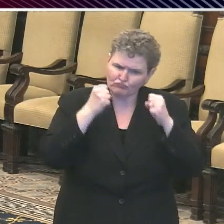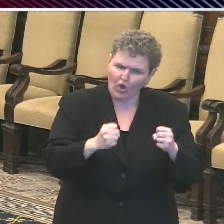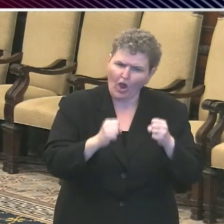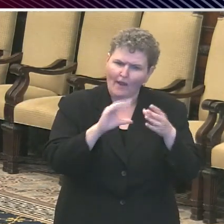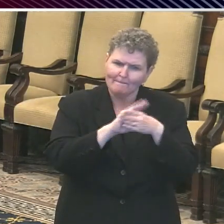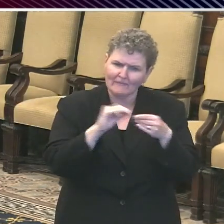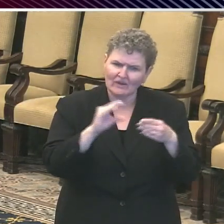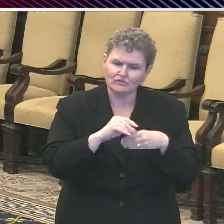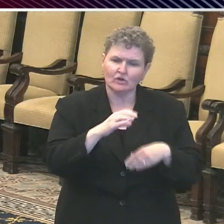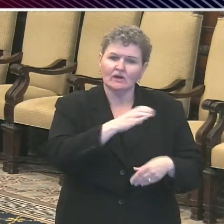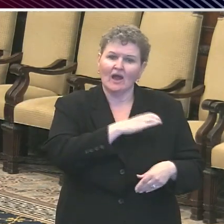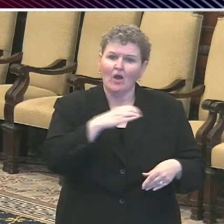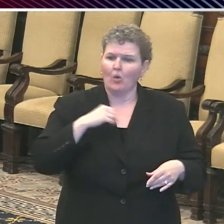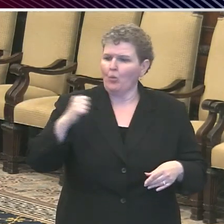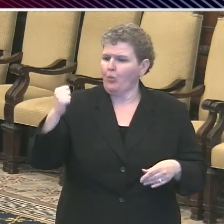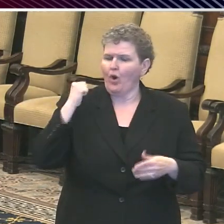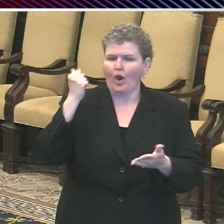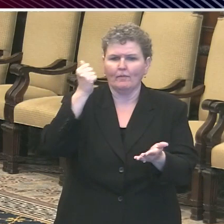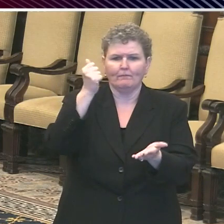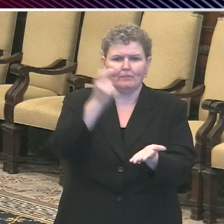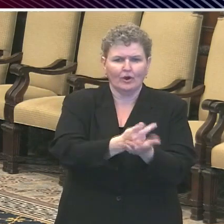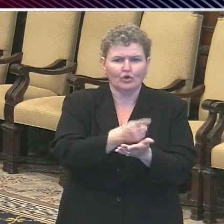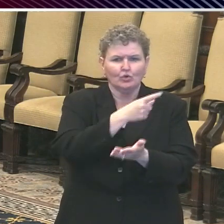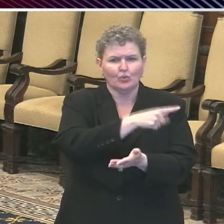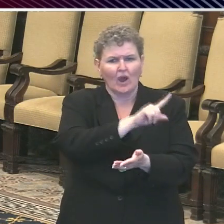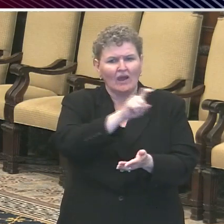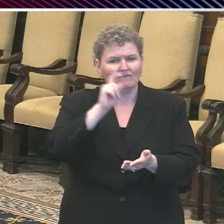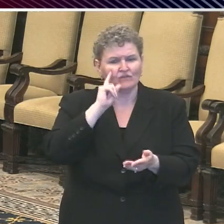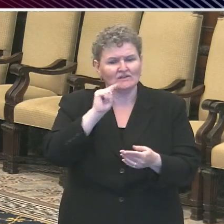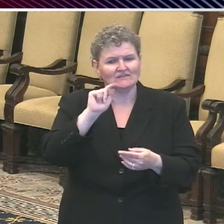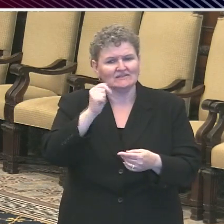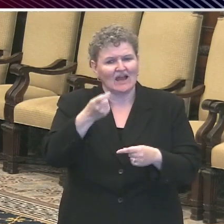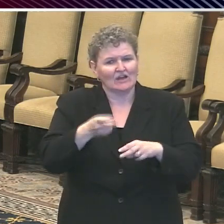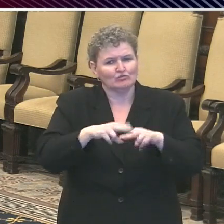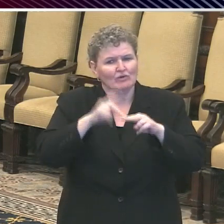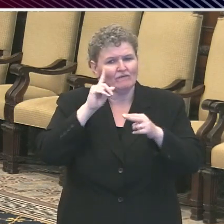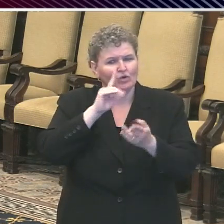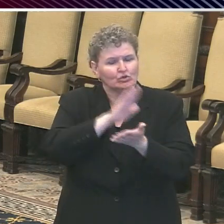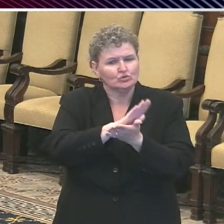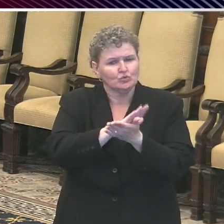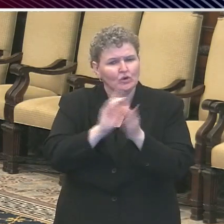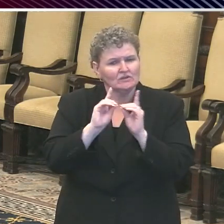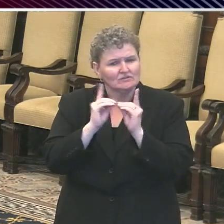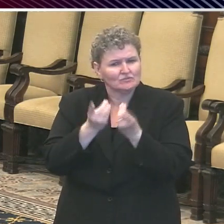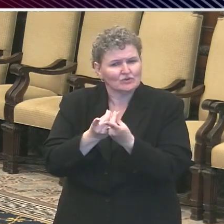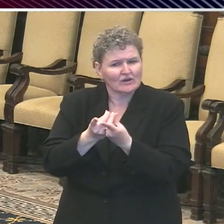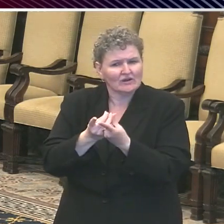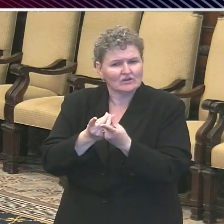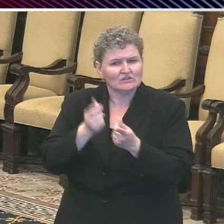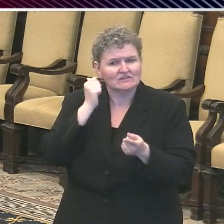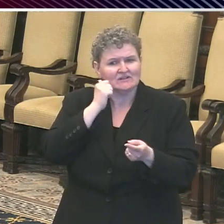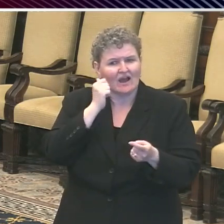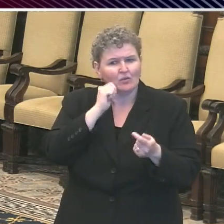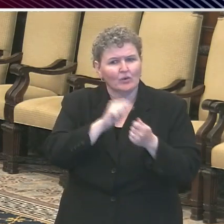to approve your request for a tax increase for the school district. He wrote a letter to Joyce Wilkerson telling her she shouldn't count on it in the school